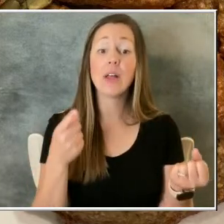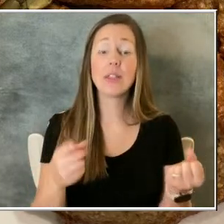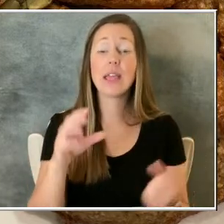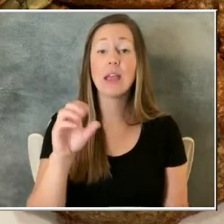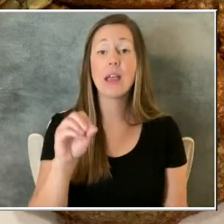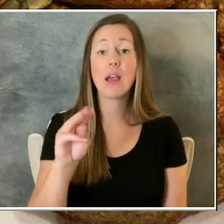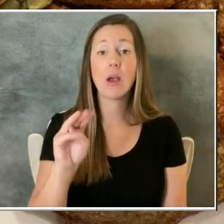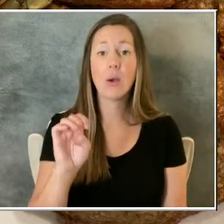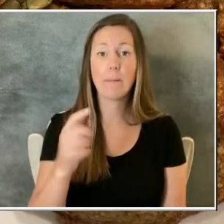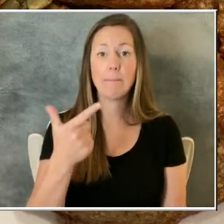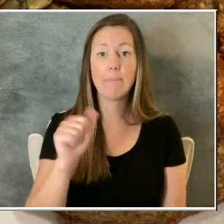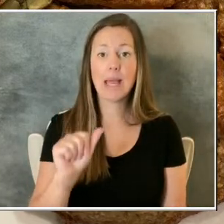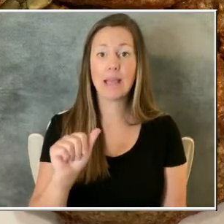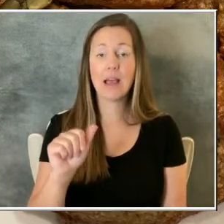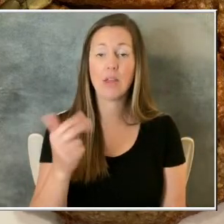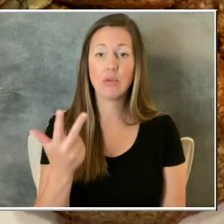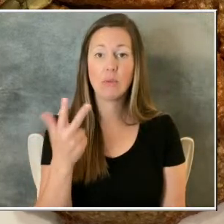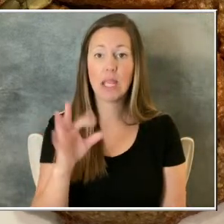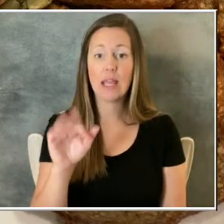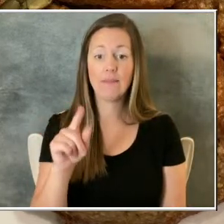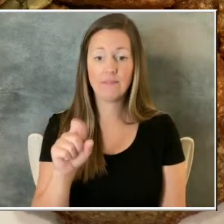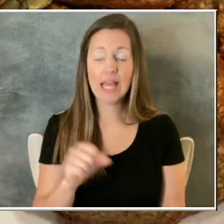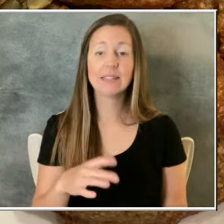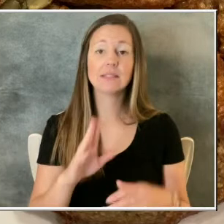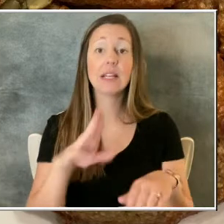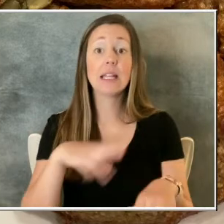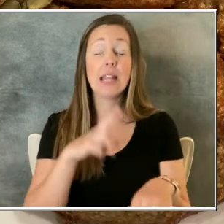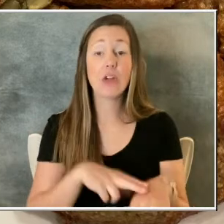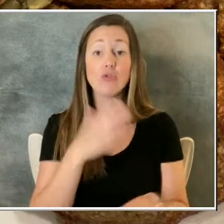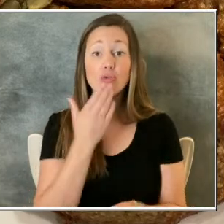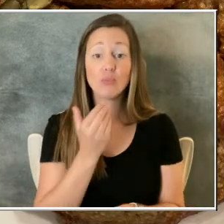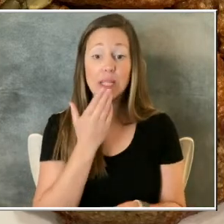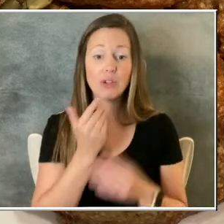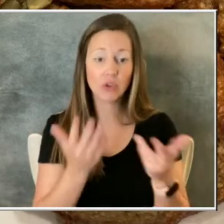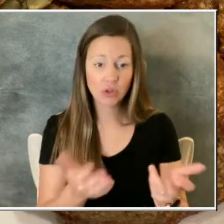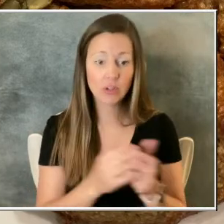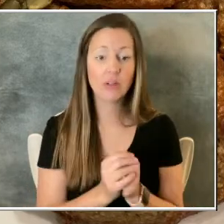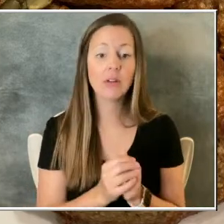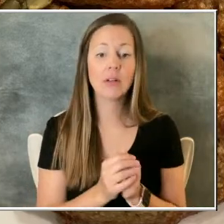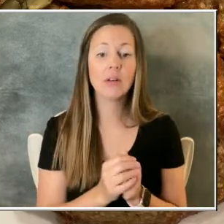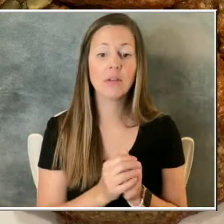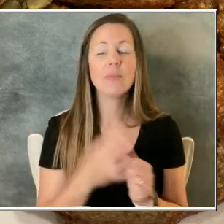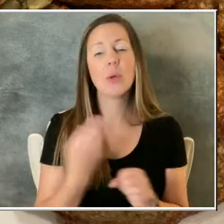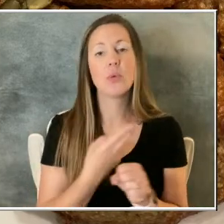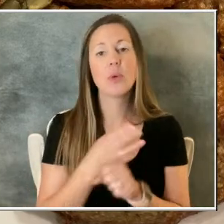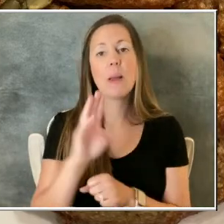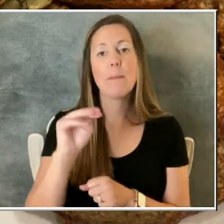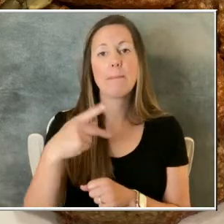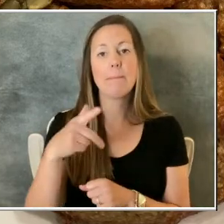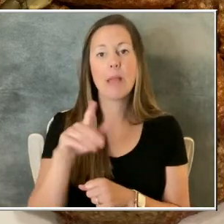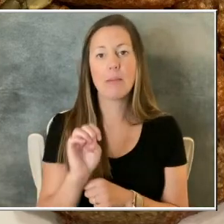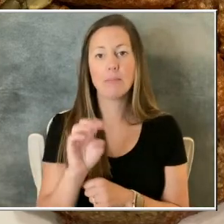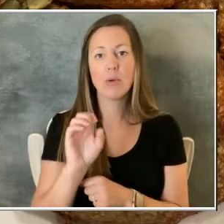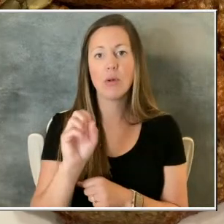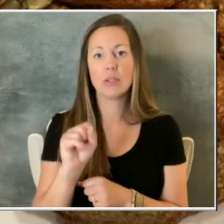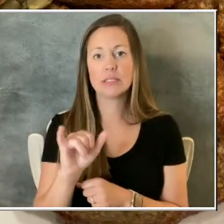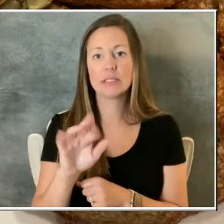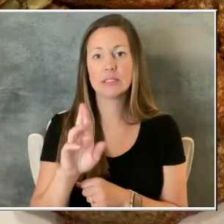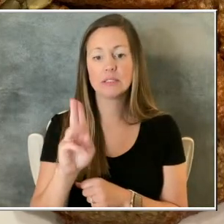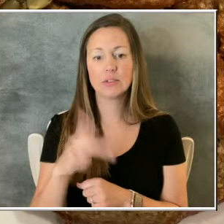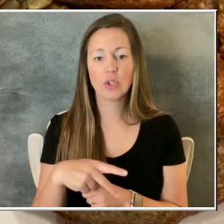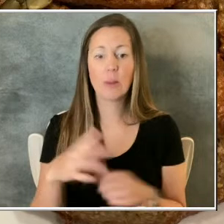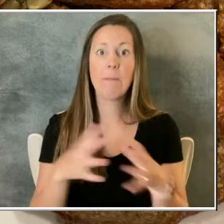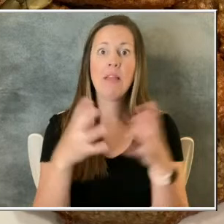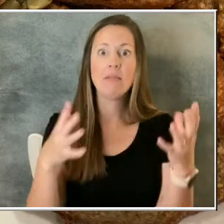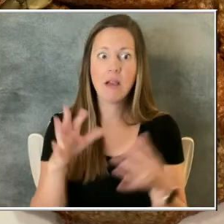use natural sweetener. This recipe I use maple syrup. So no raw sugar, lots of fiber. Yes,